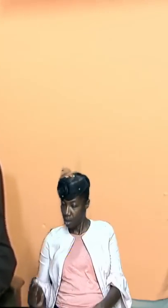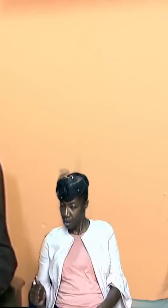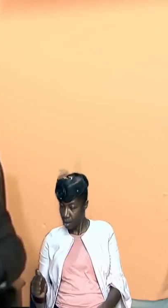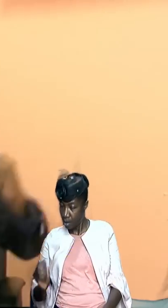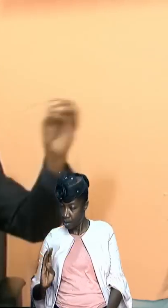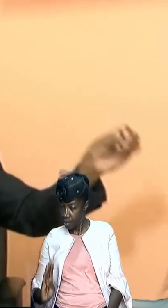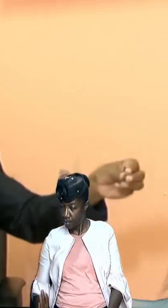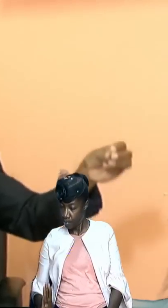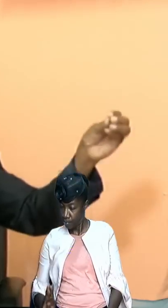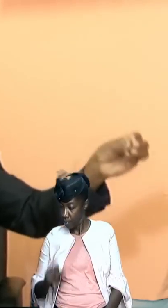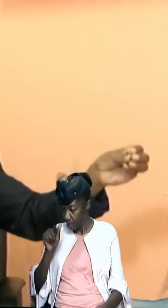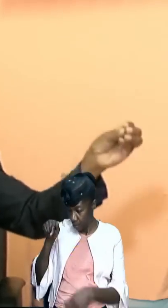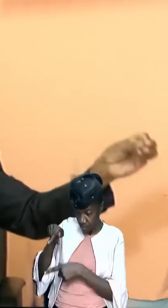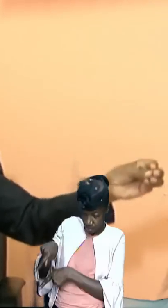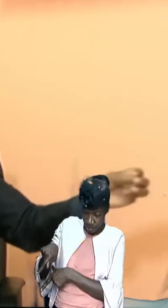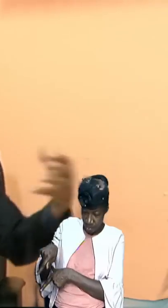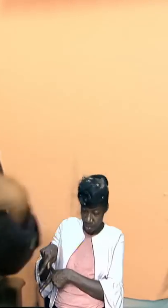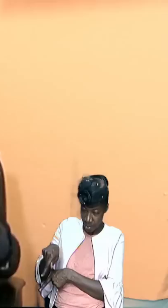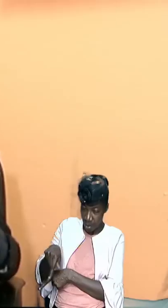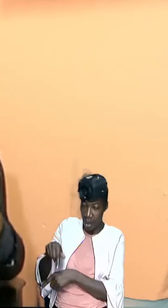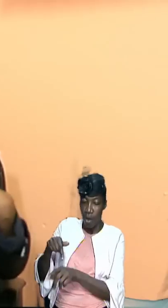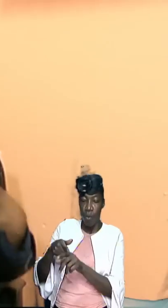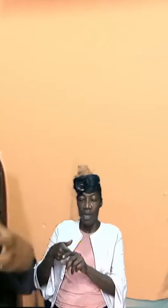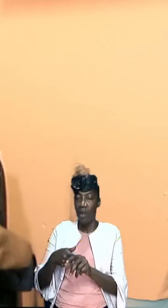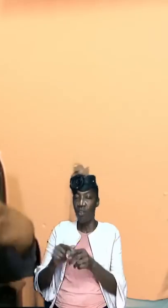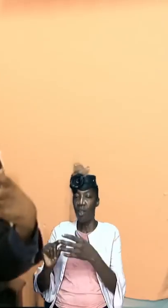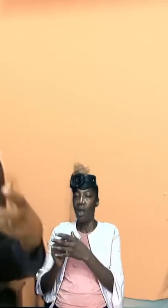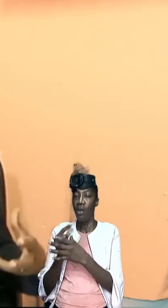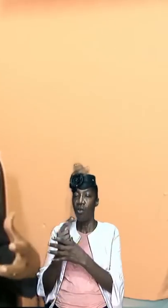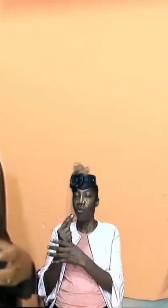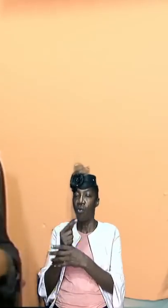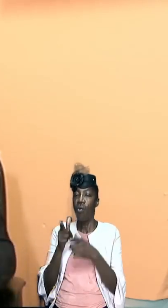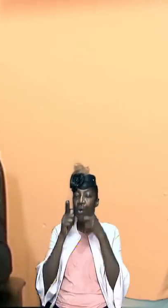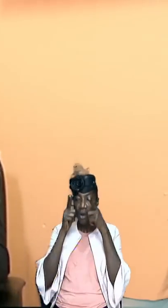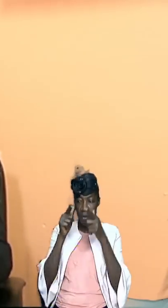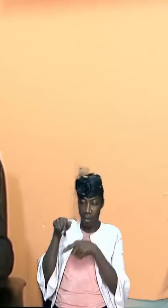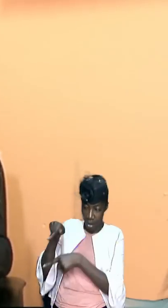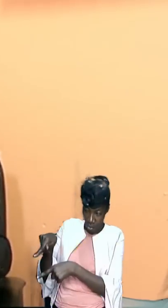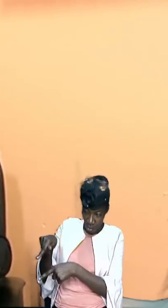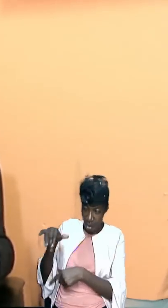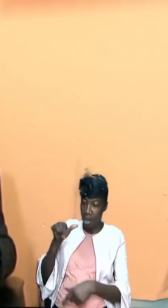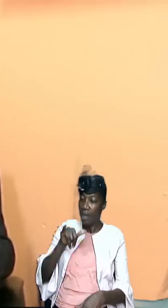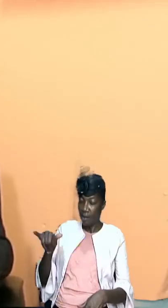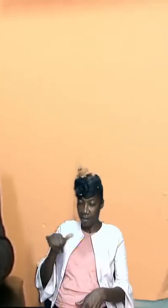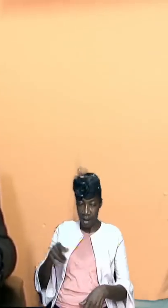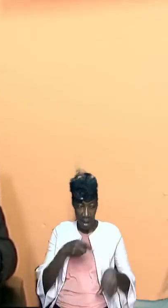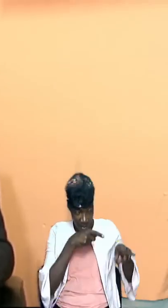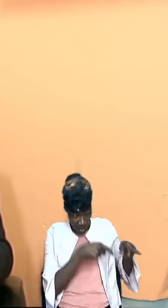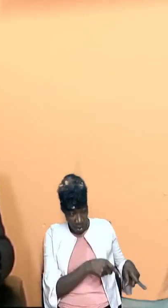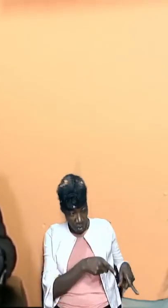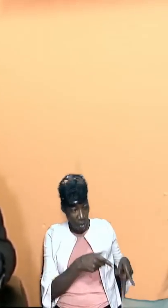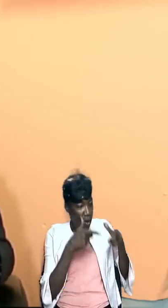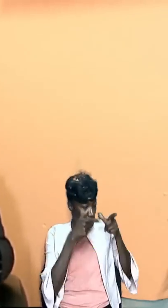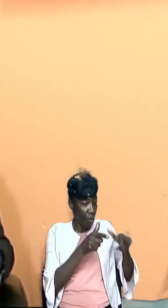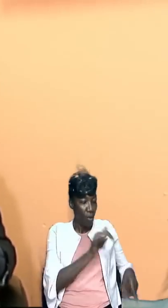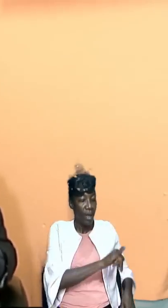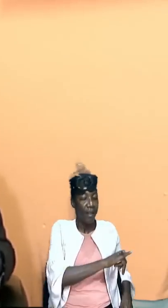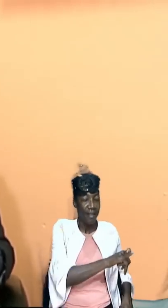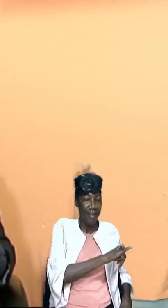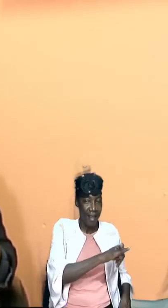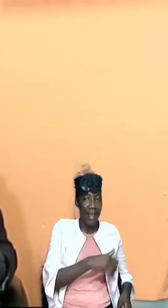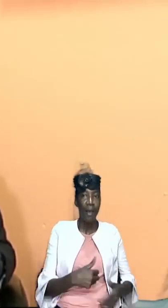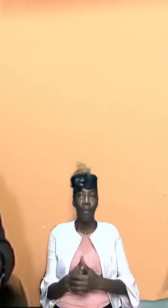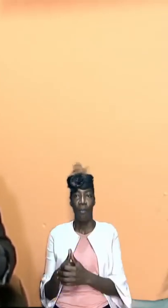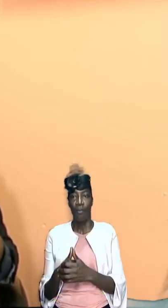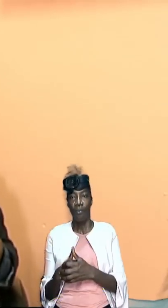one corner, when they start to breed, they look alike. And they keep on, so long as they're in that location and they're